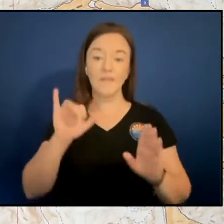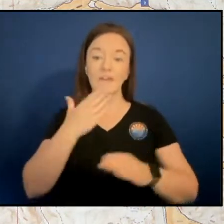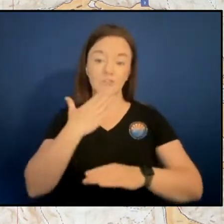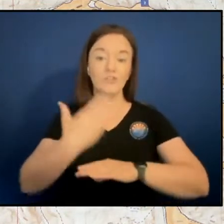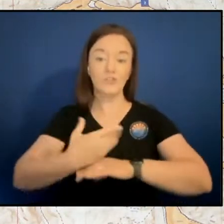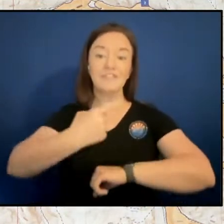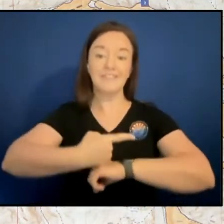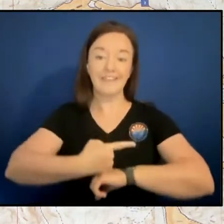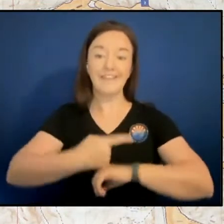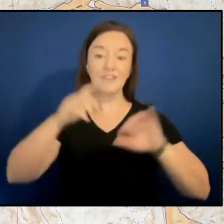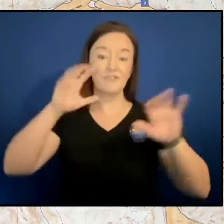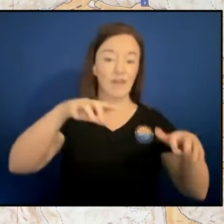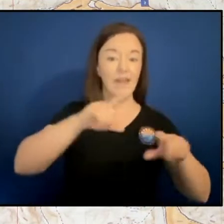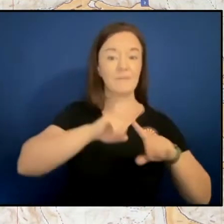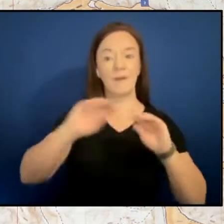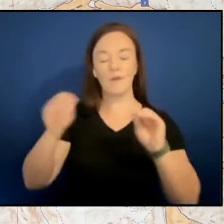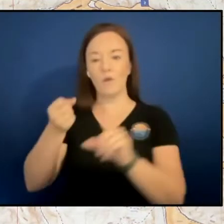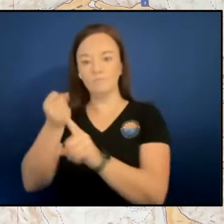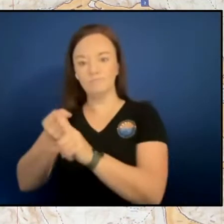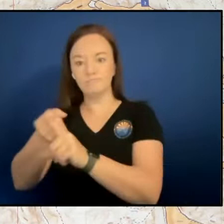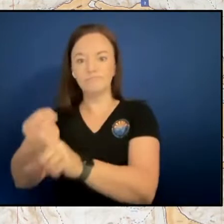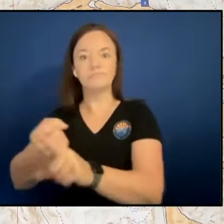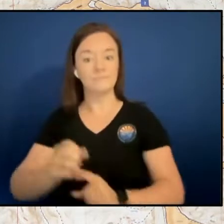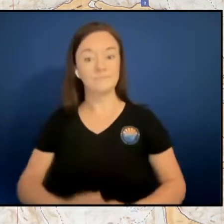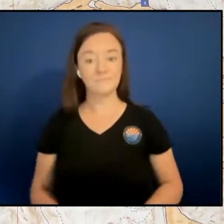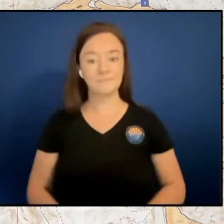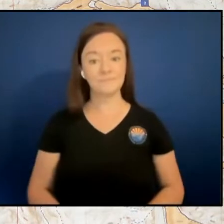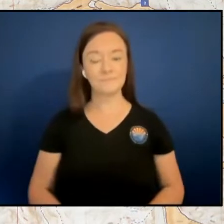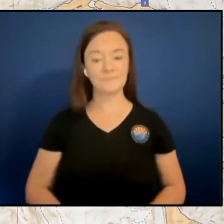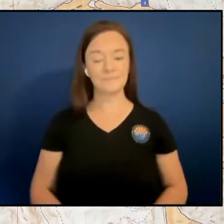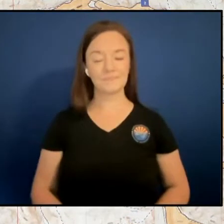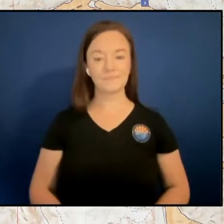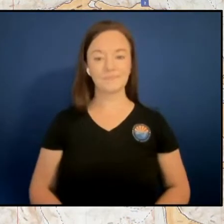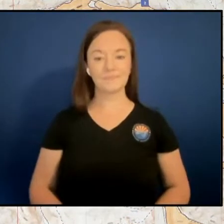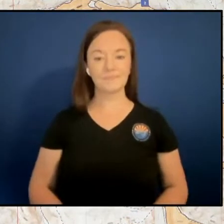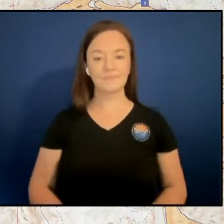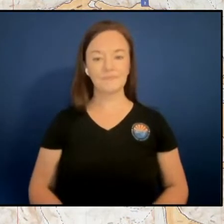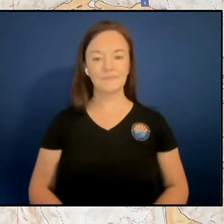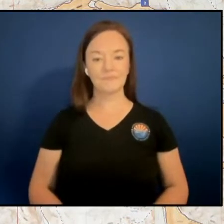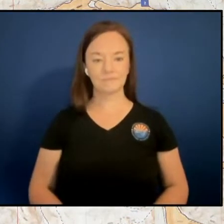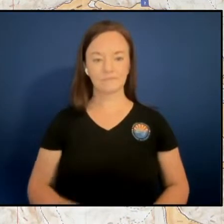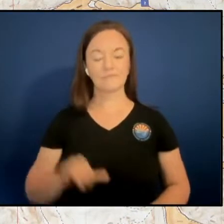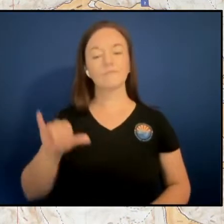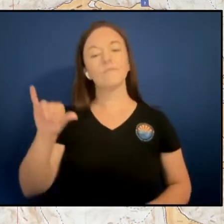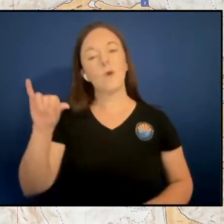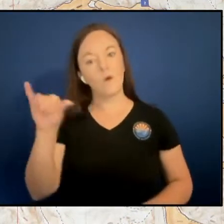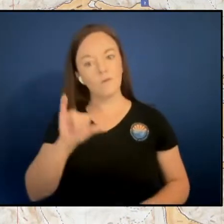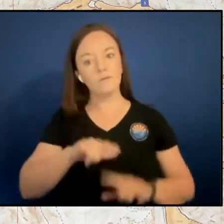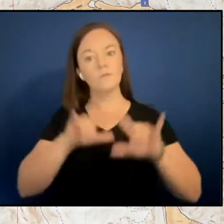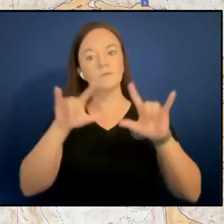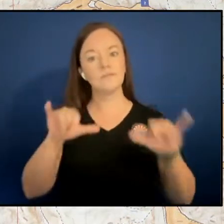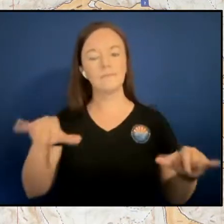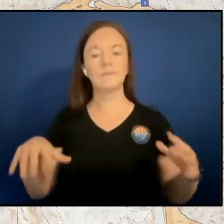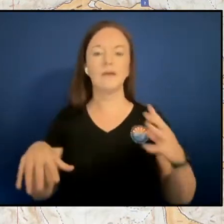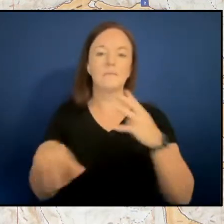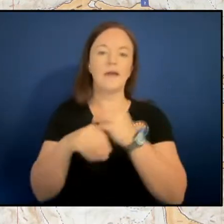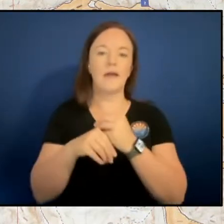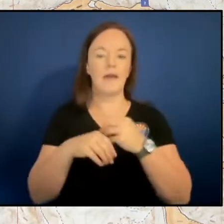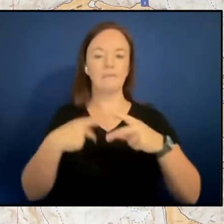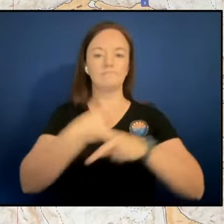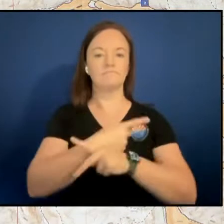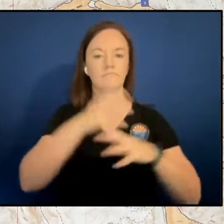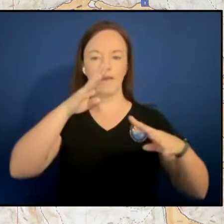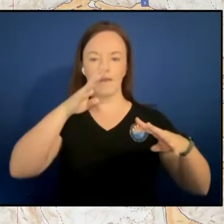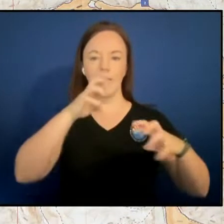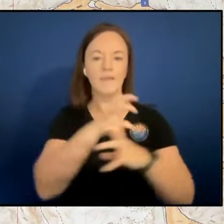And it also has added some complexity to our environment.